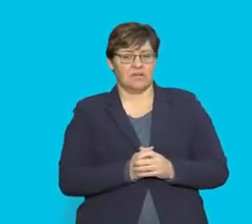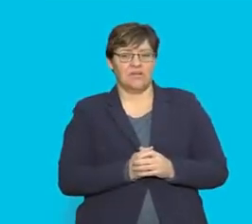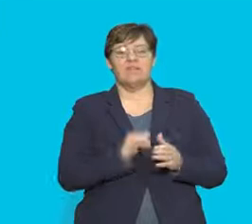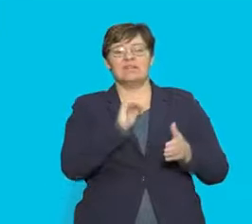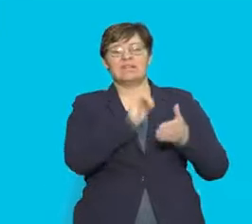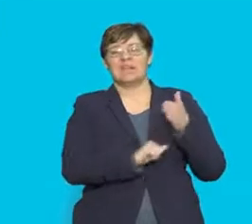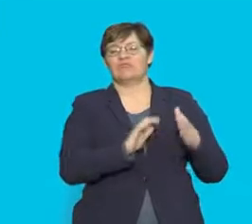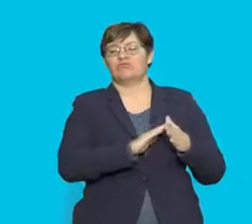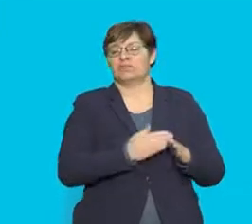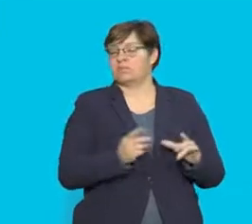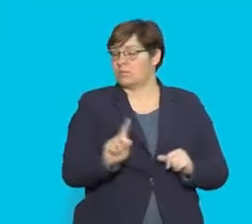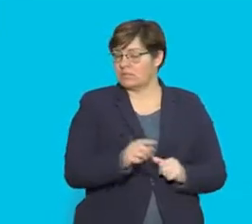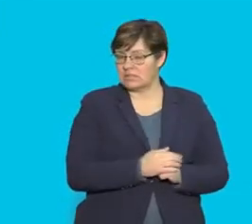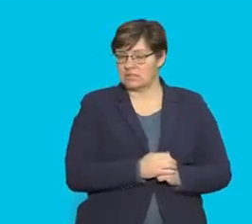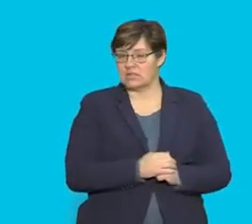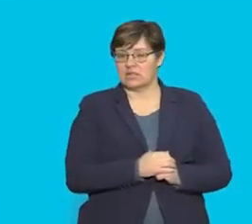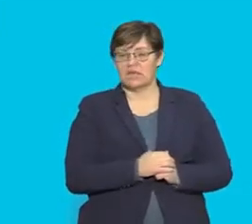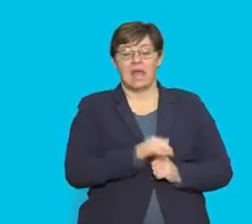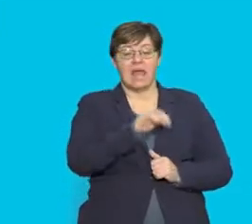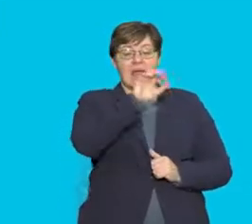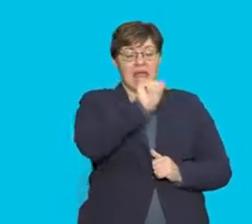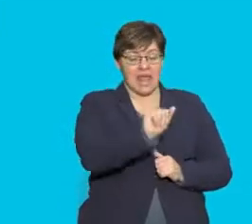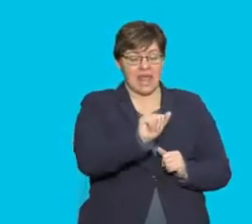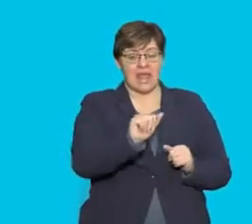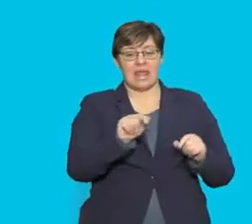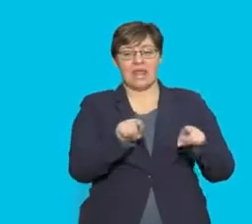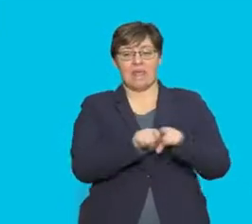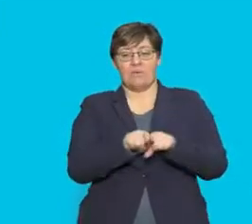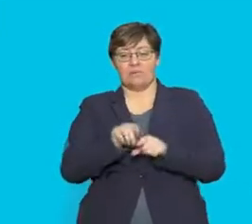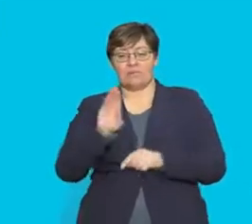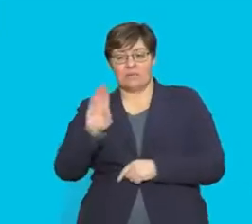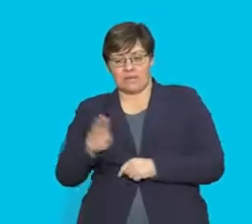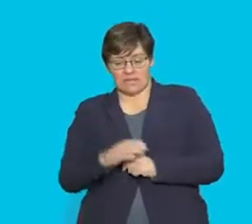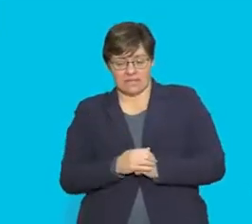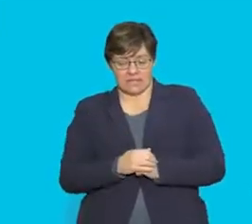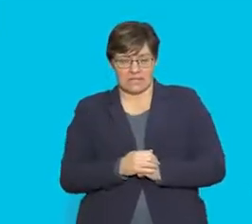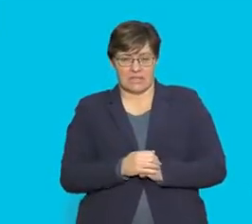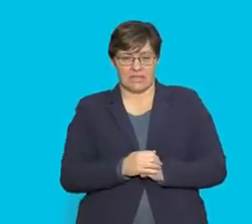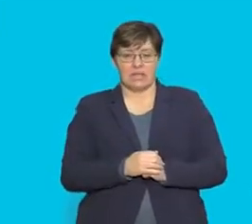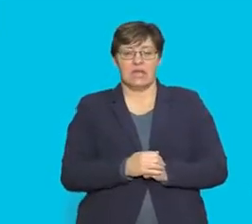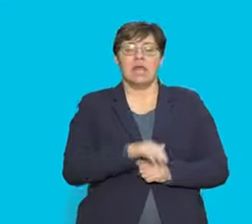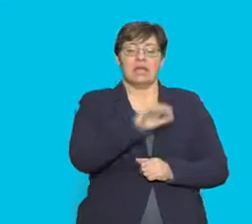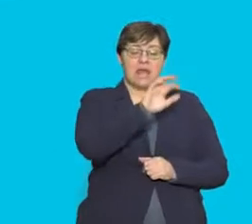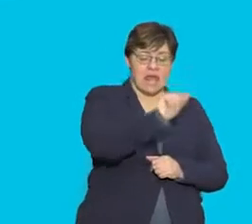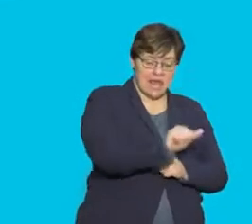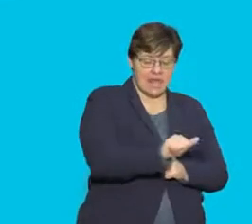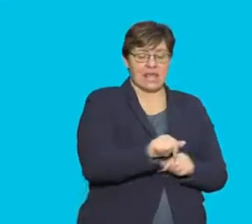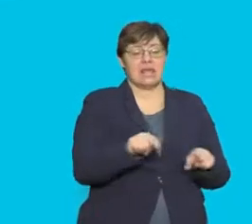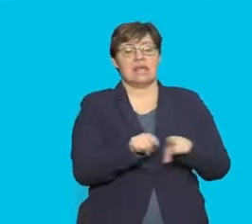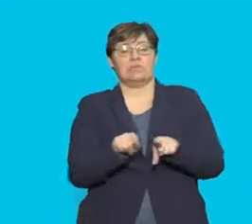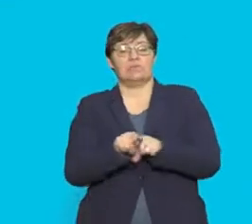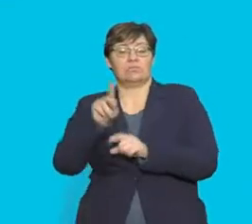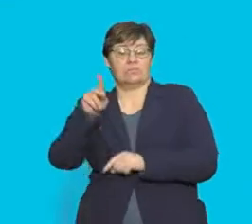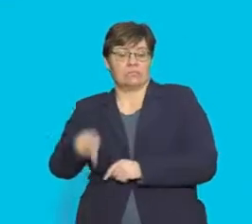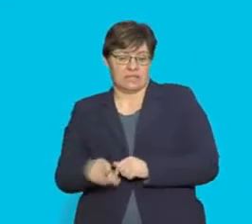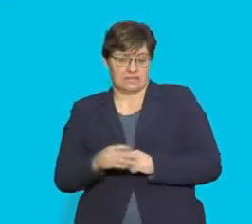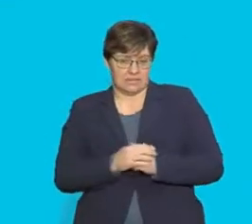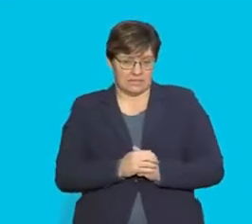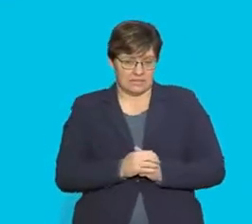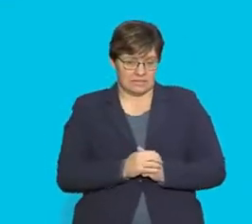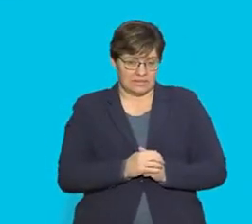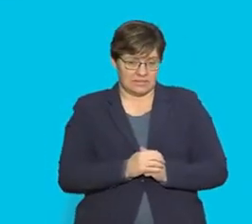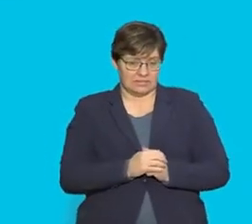deductive reasoning is if I have A being equal to B, angle A, that is, equal